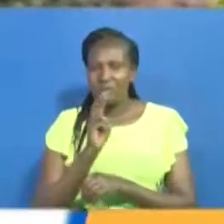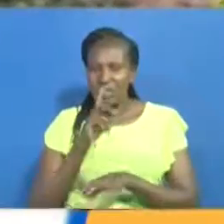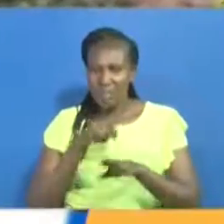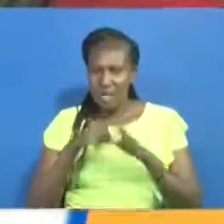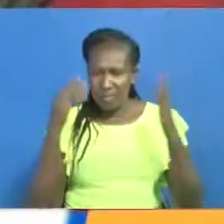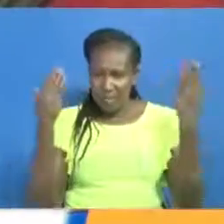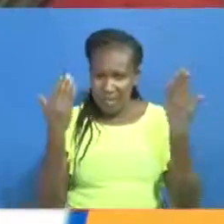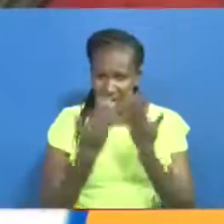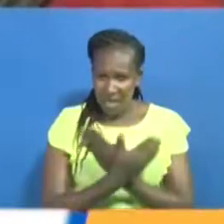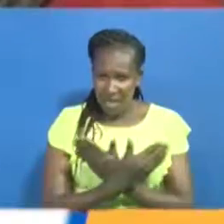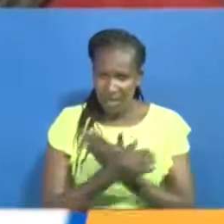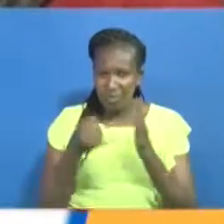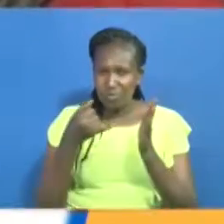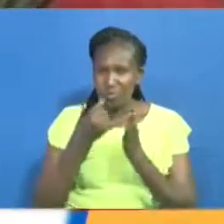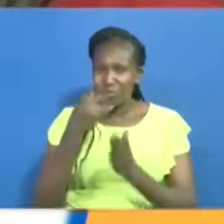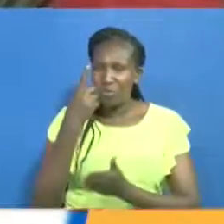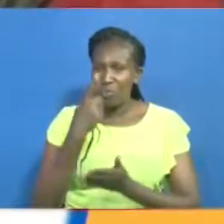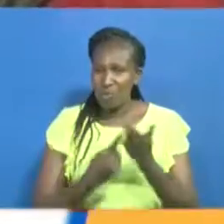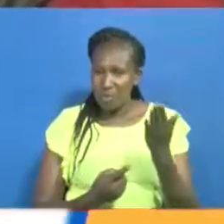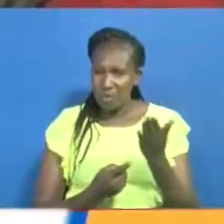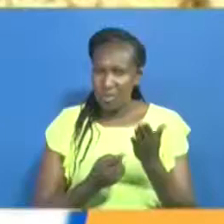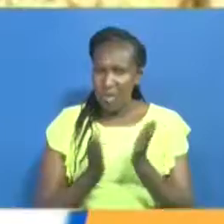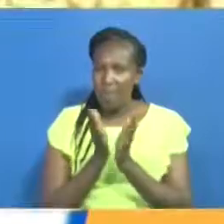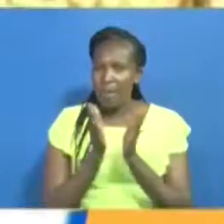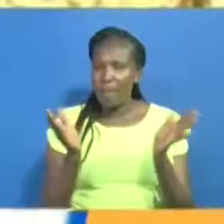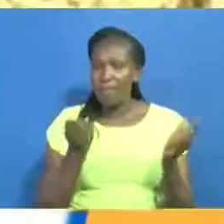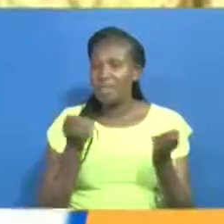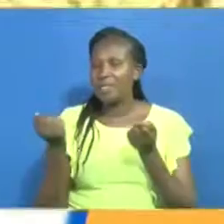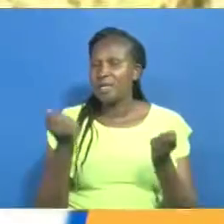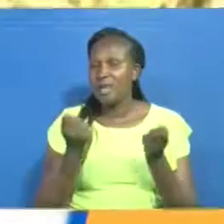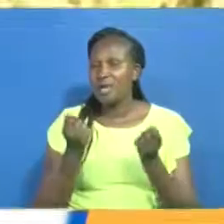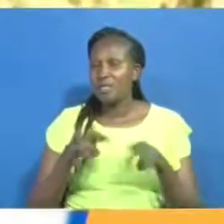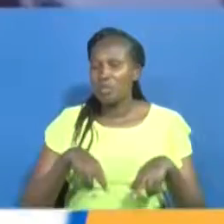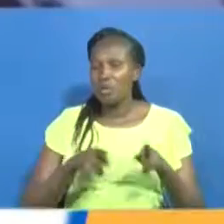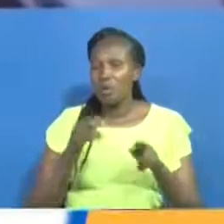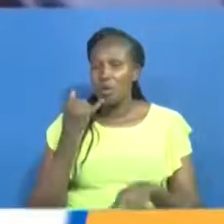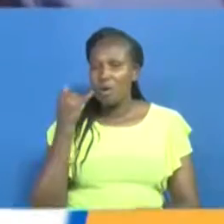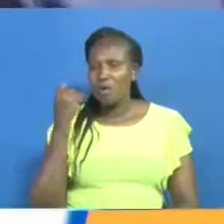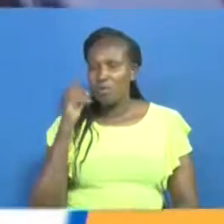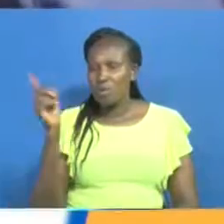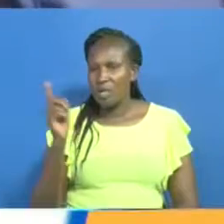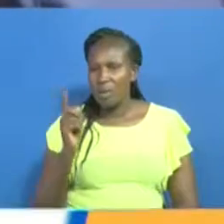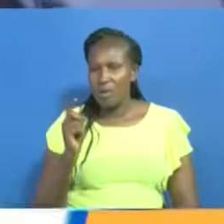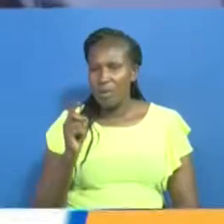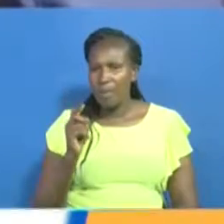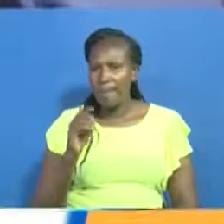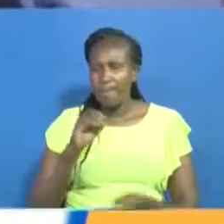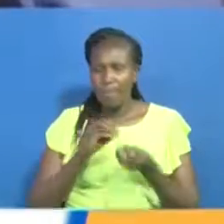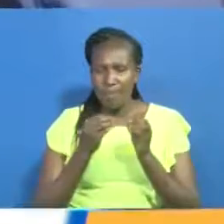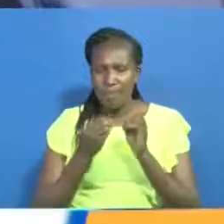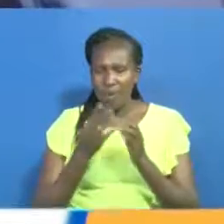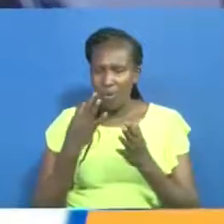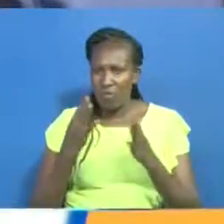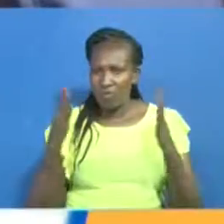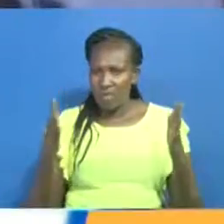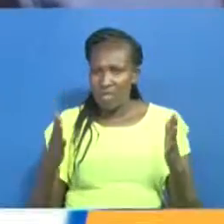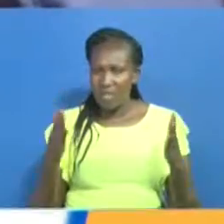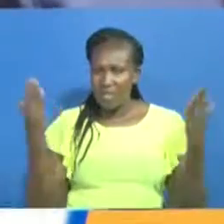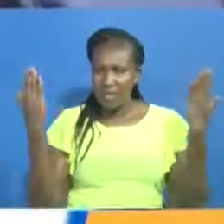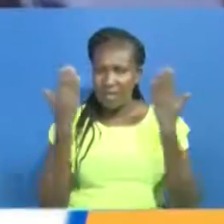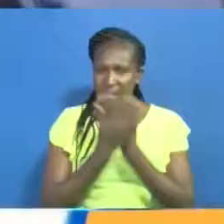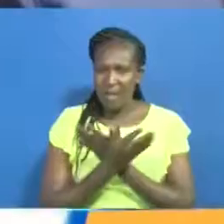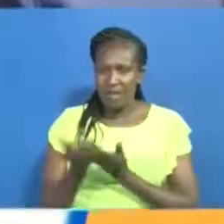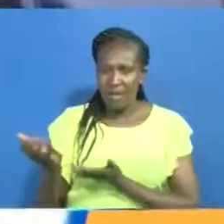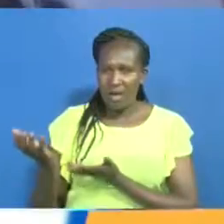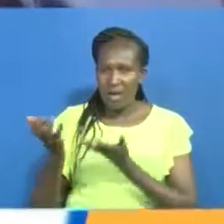usiku zikihusisha magari ya umma kwenye barabara kuu ya Nairobi na Nakuru. Majority of these crashes are occurring at night. We